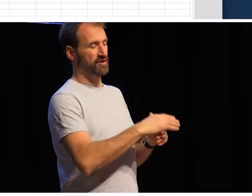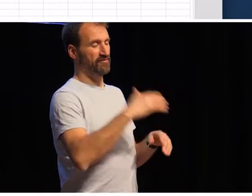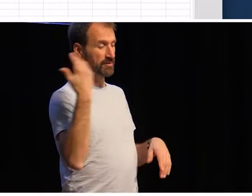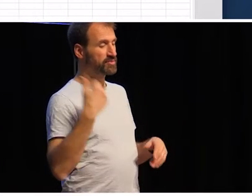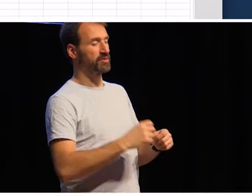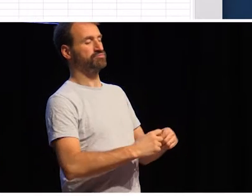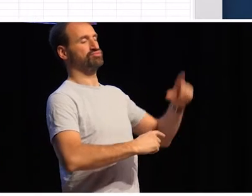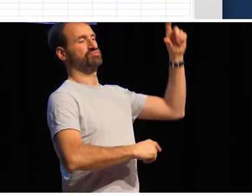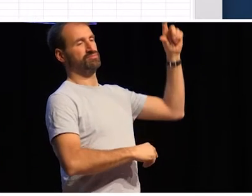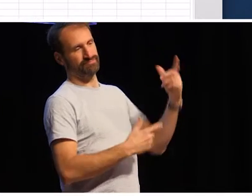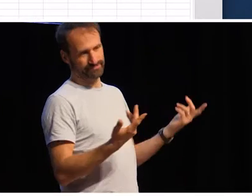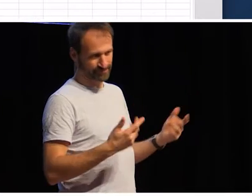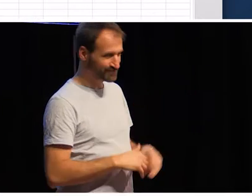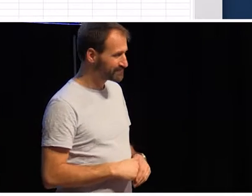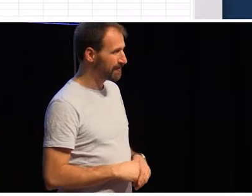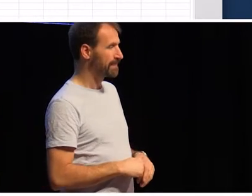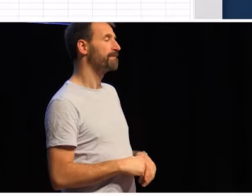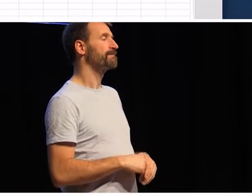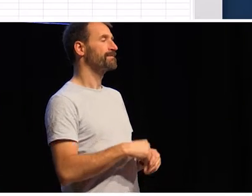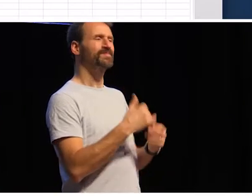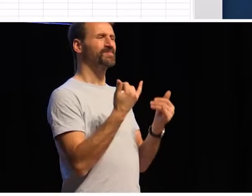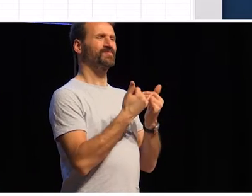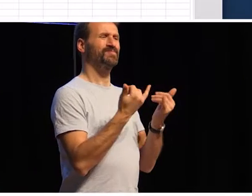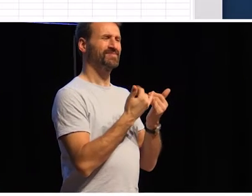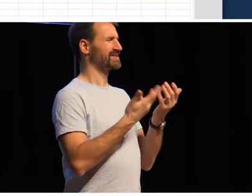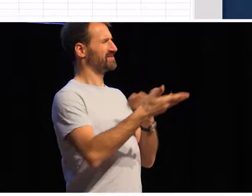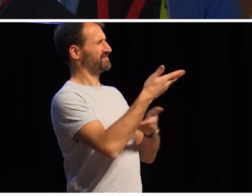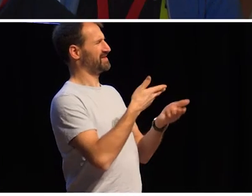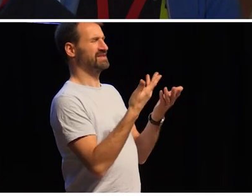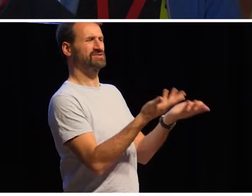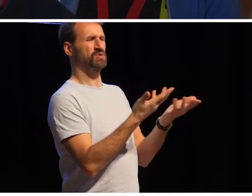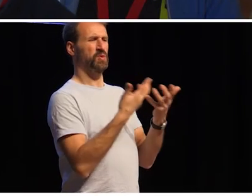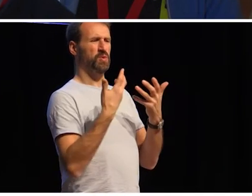So how is all of this being done? Basically,